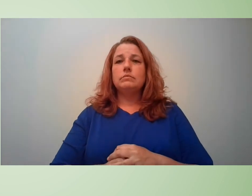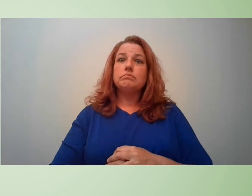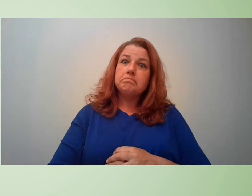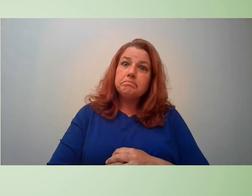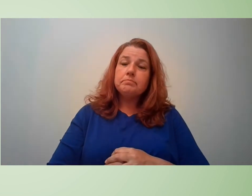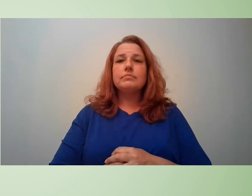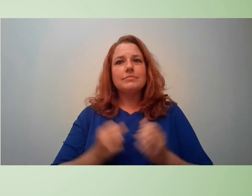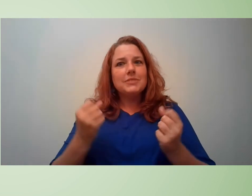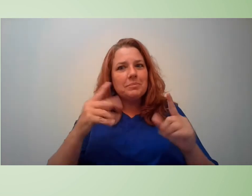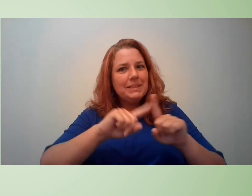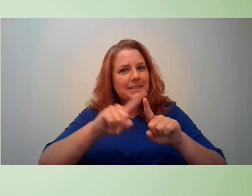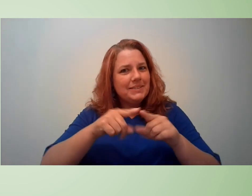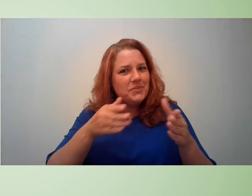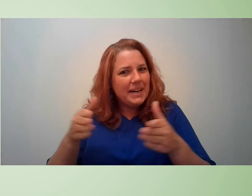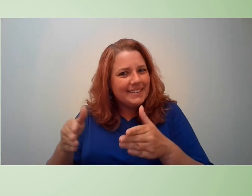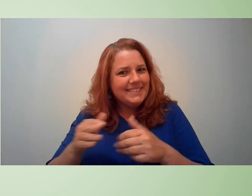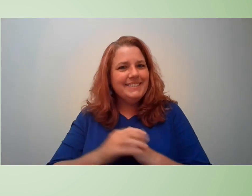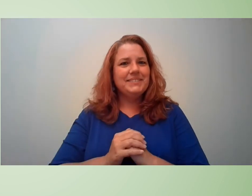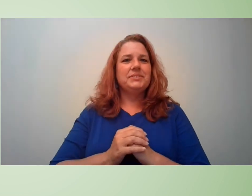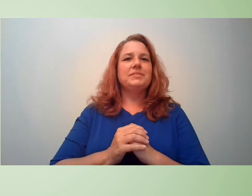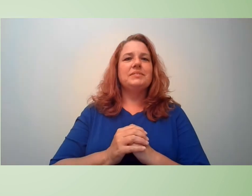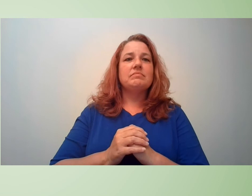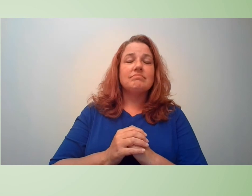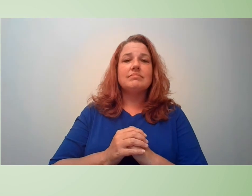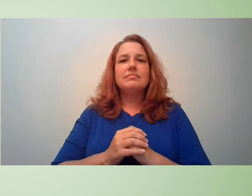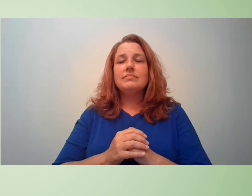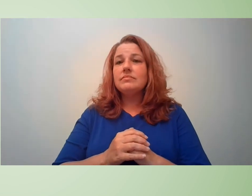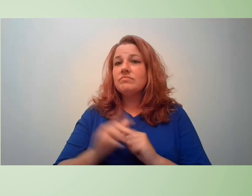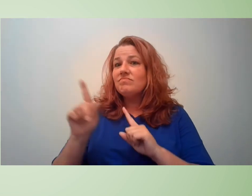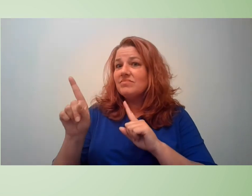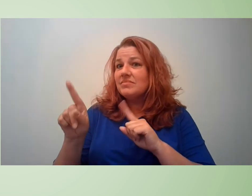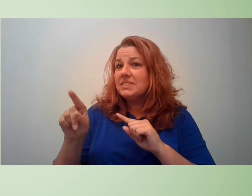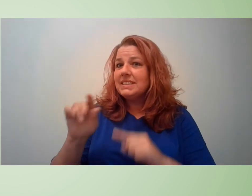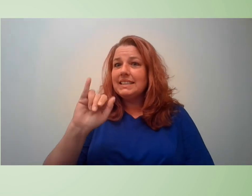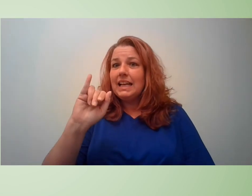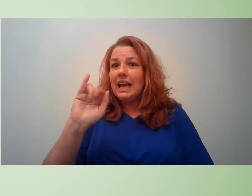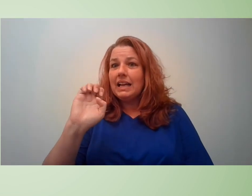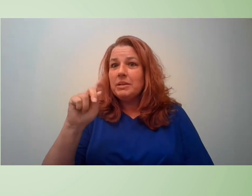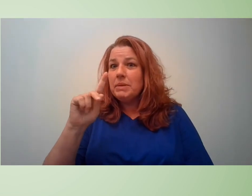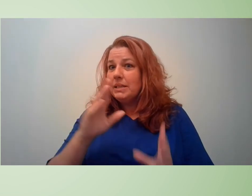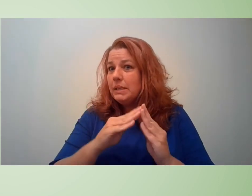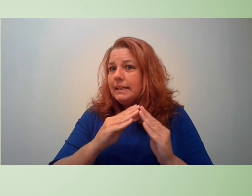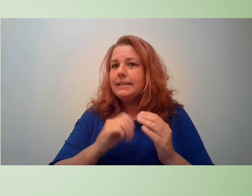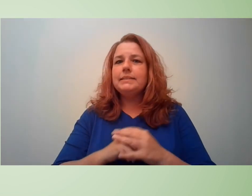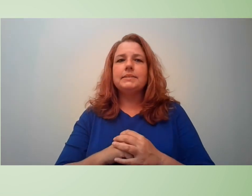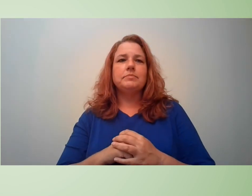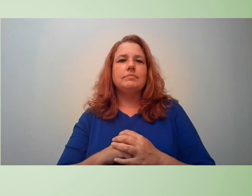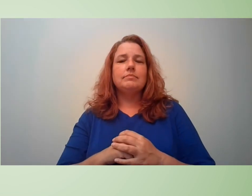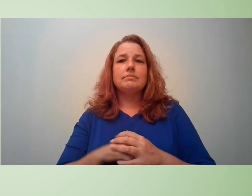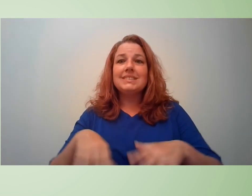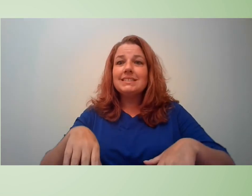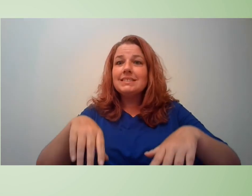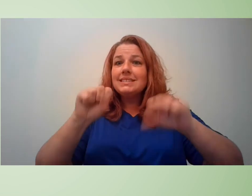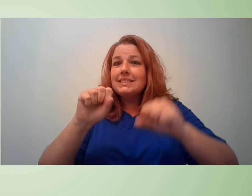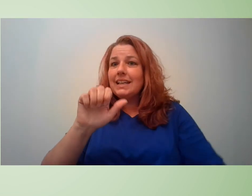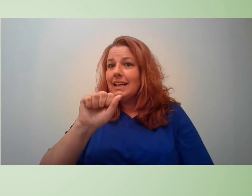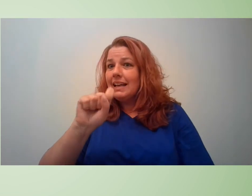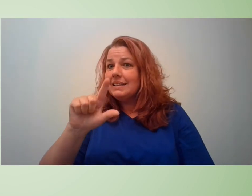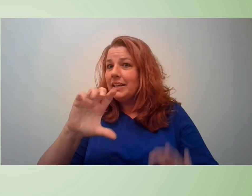classes, communicating regularly with teachers, attending special events like the ASL Festival, eating lunch with your